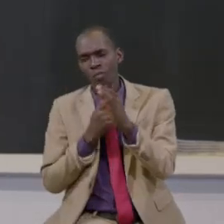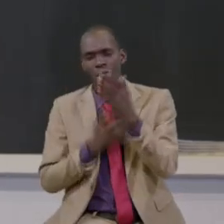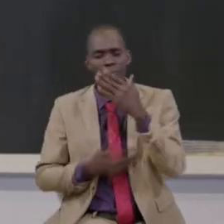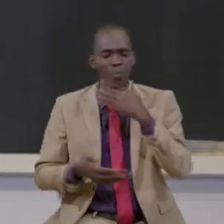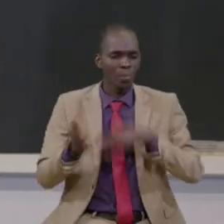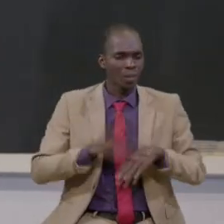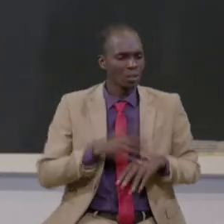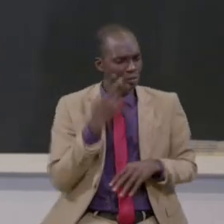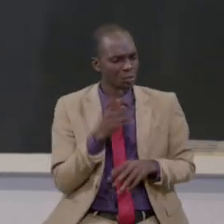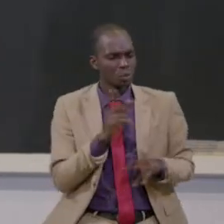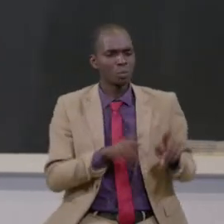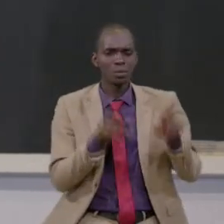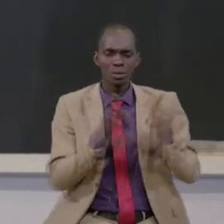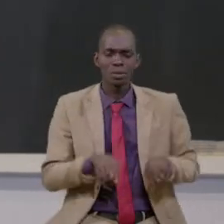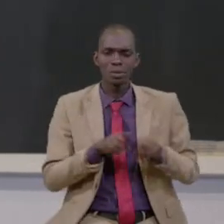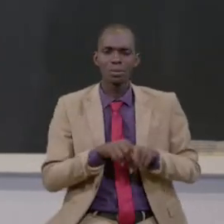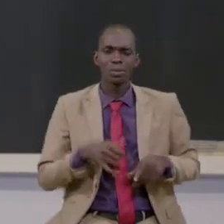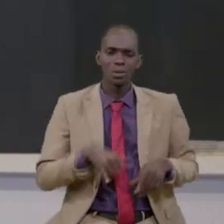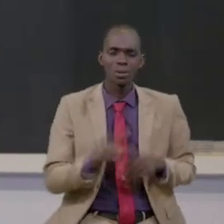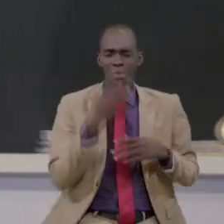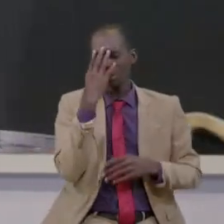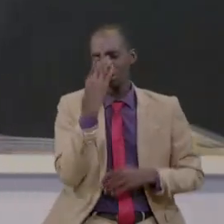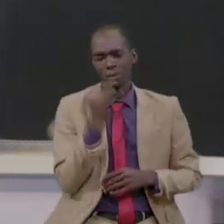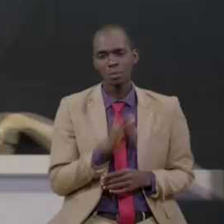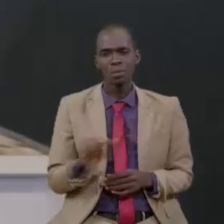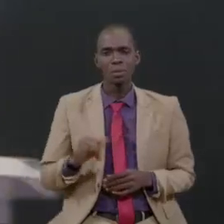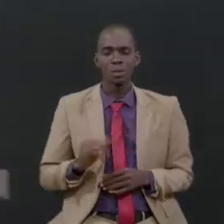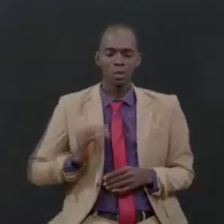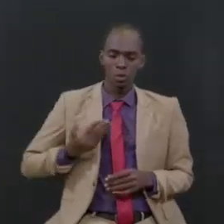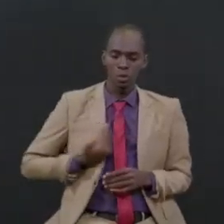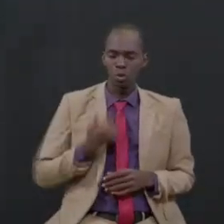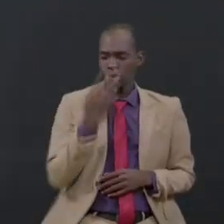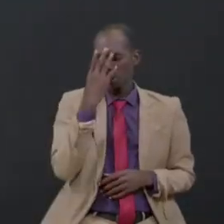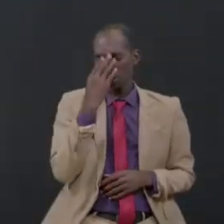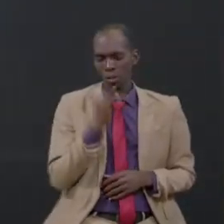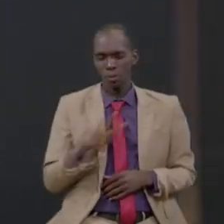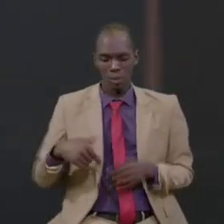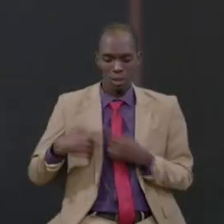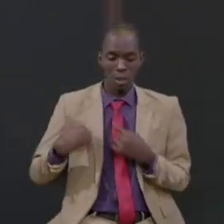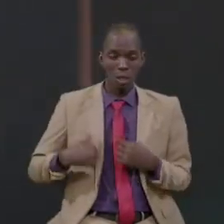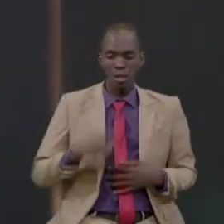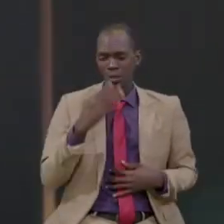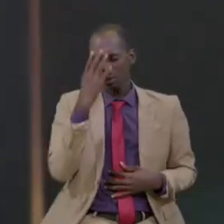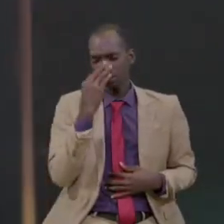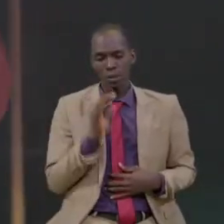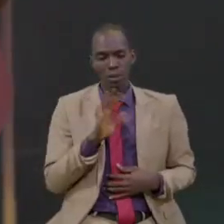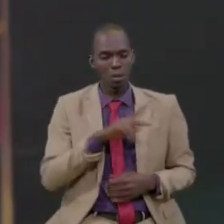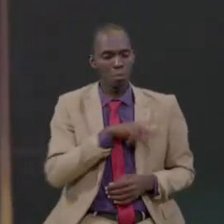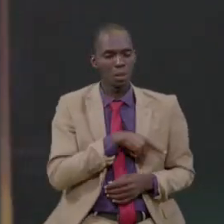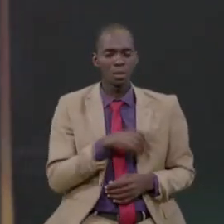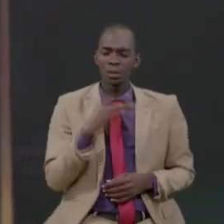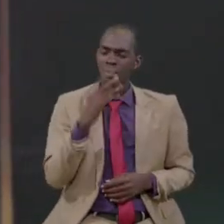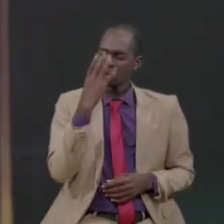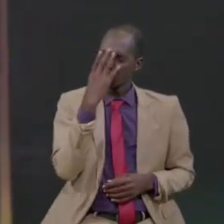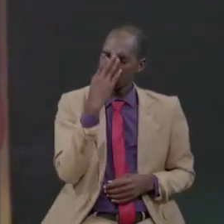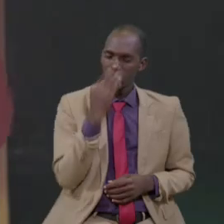Their heart, spirit are sleeping. Their personality, they're sleeping. And I'm not talking